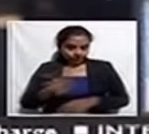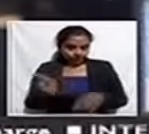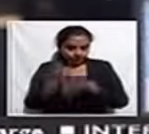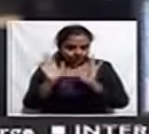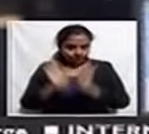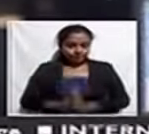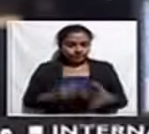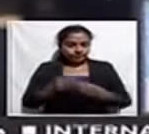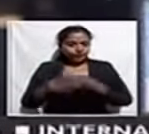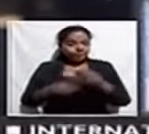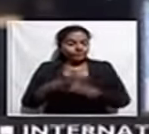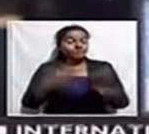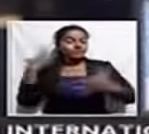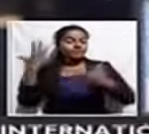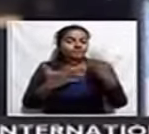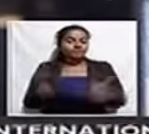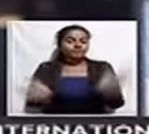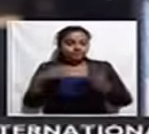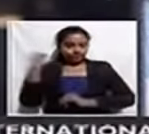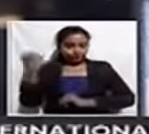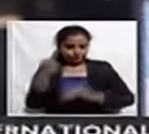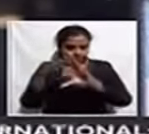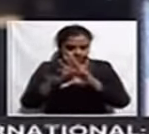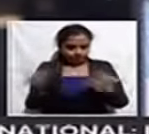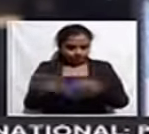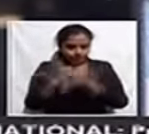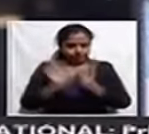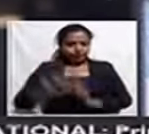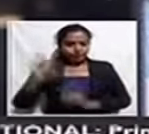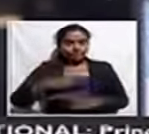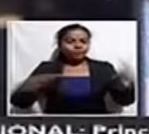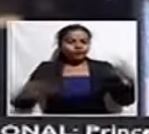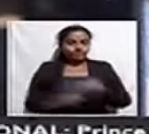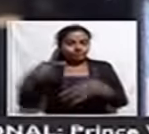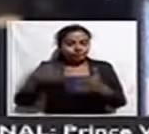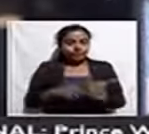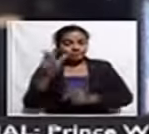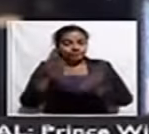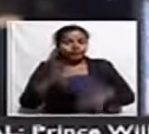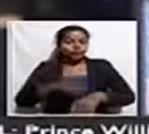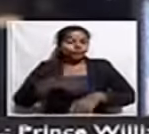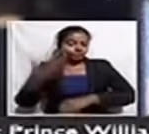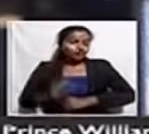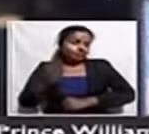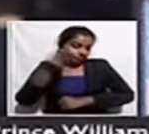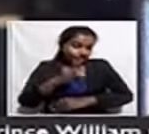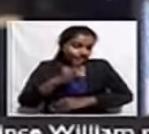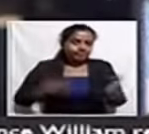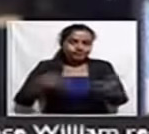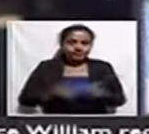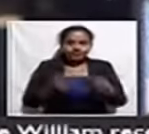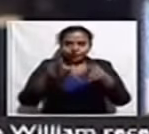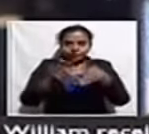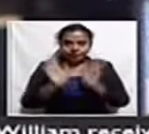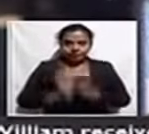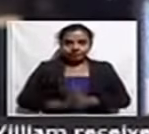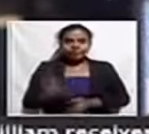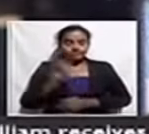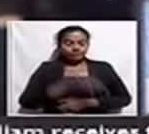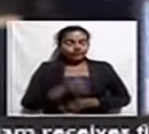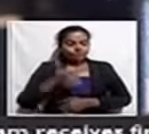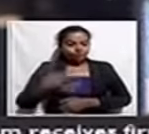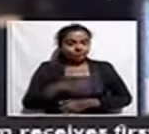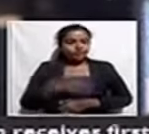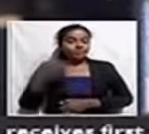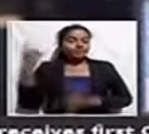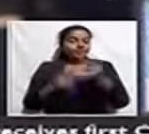will make use of the Colombo port city. He made these remarks while delivering an online address during the 26th International Conference on the Future